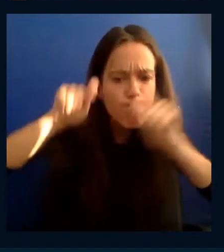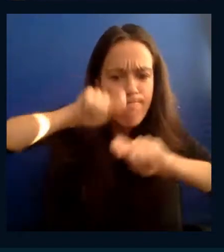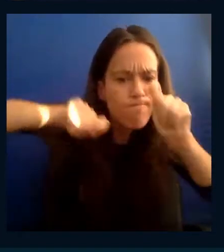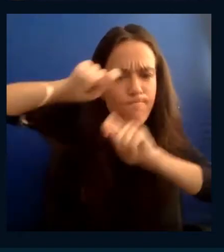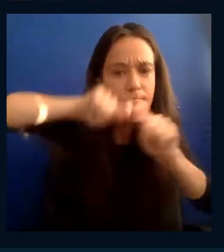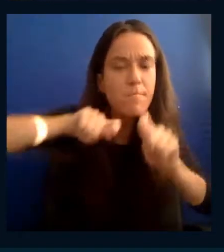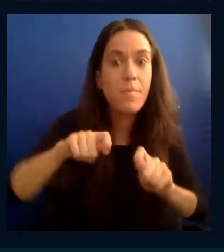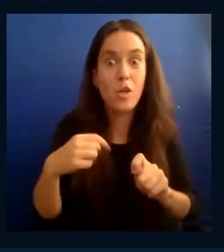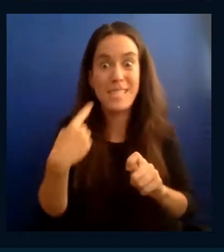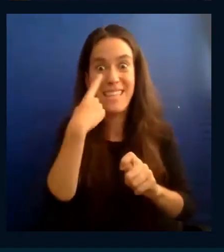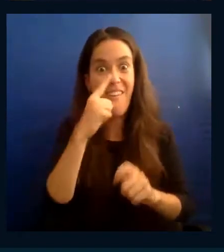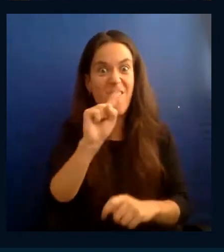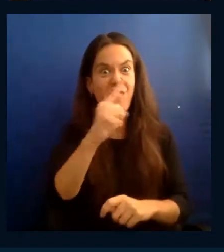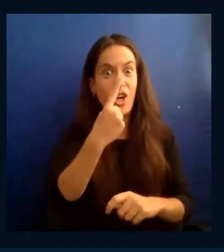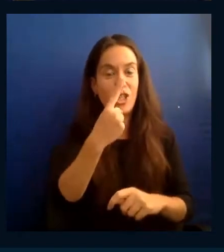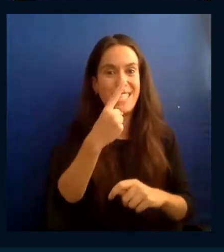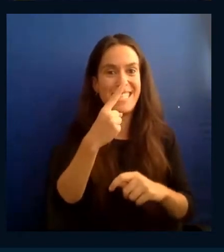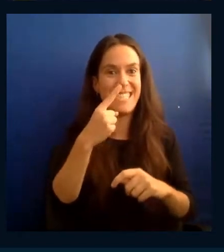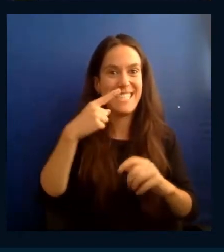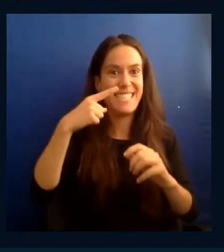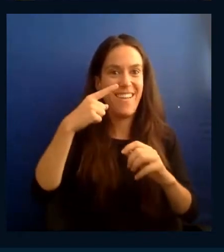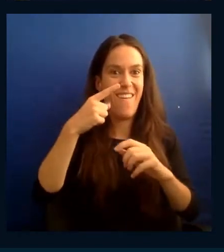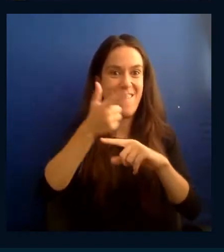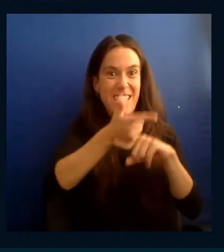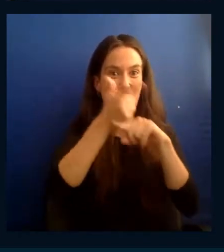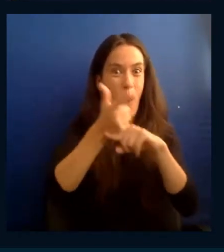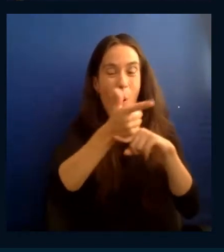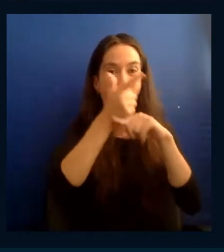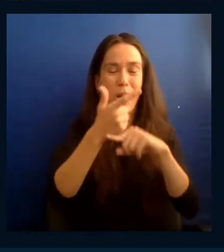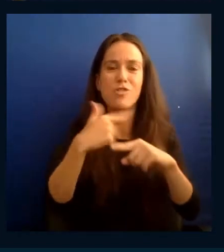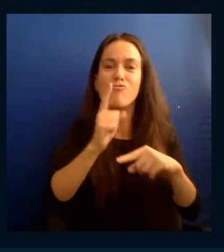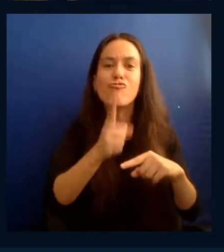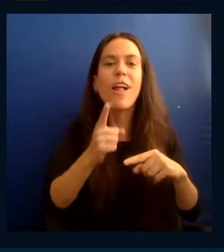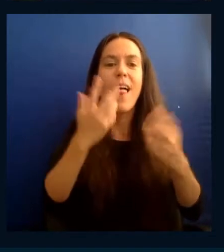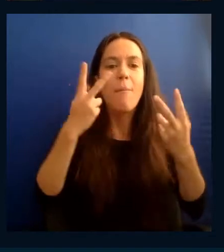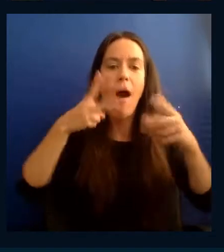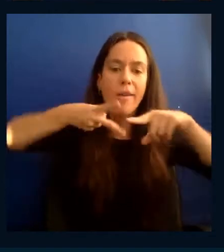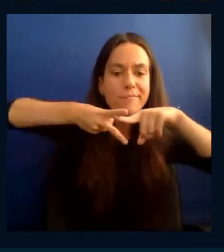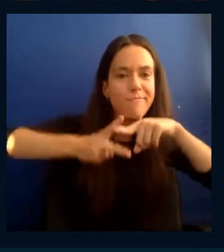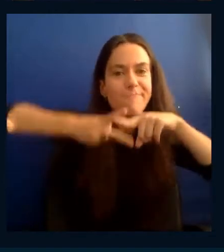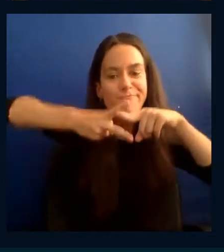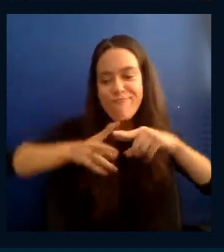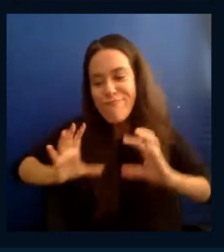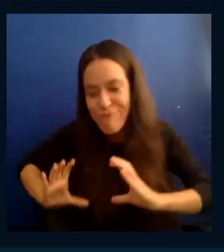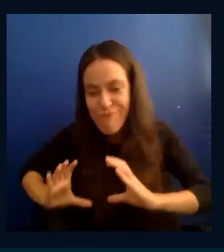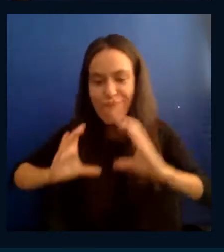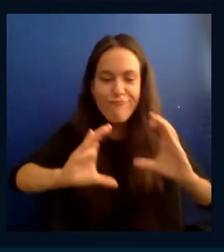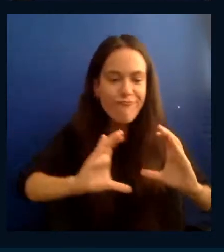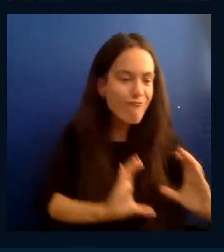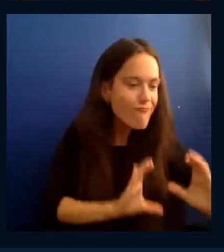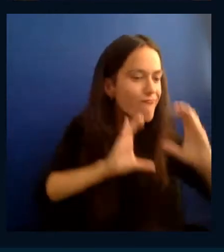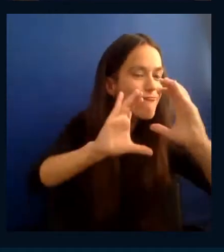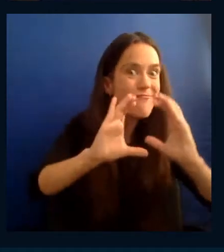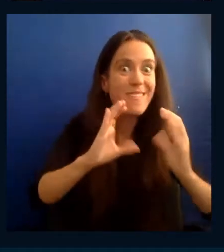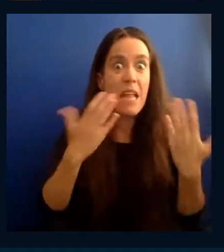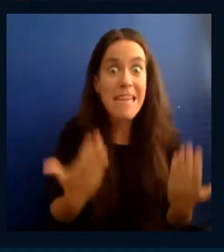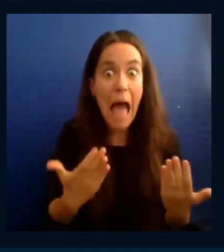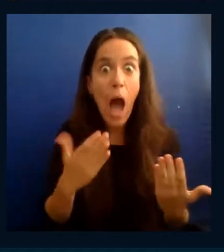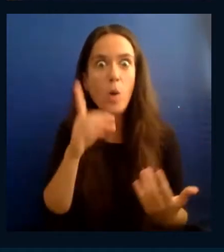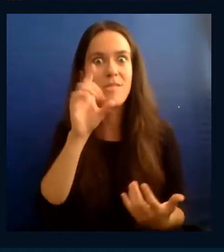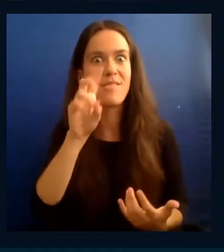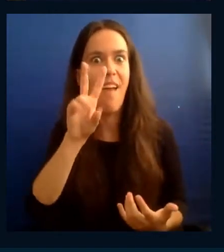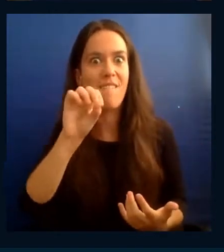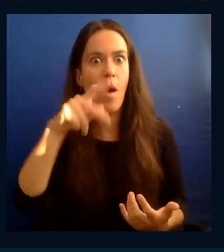look at that first video, they're using very manual tools. And why is this related to DevOps? Because we have so many much better tools out there now today. We went from using a